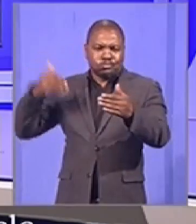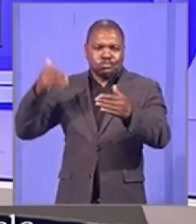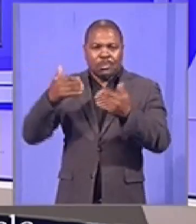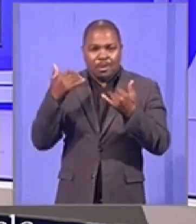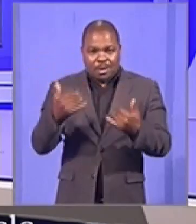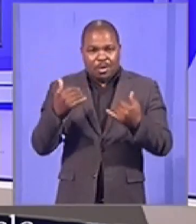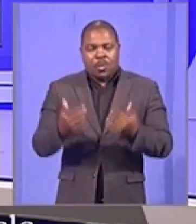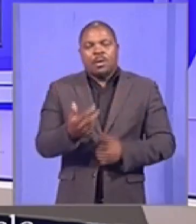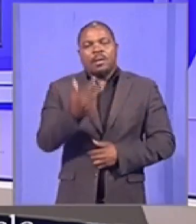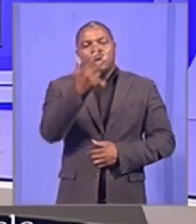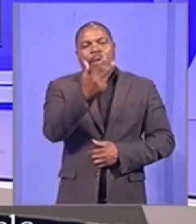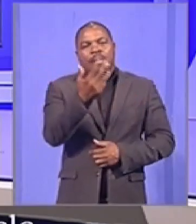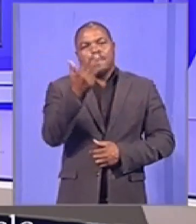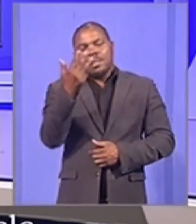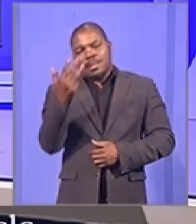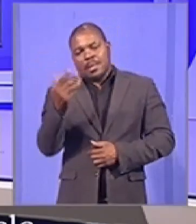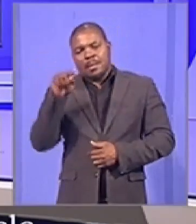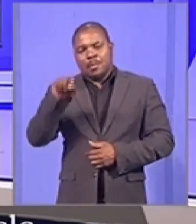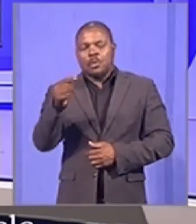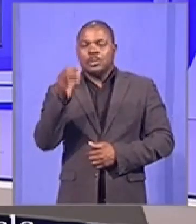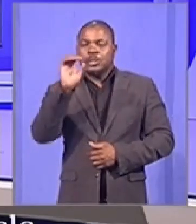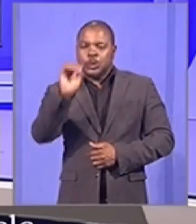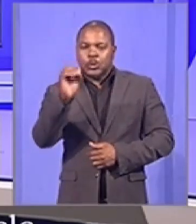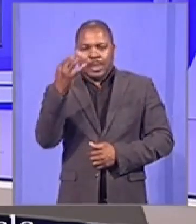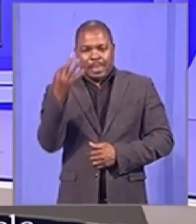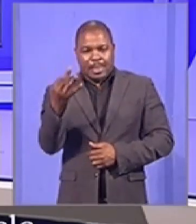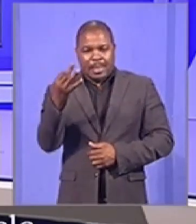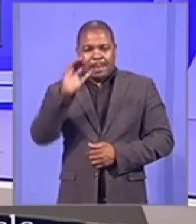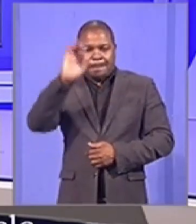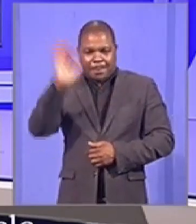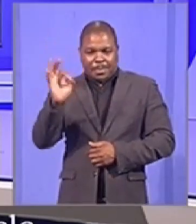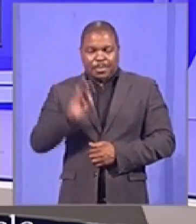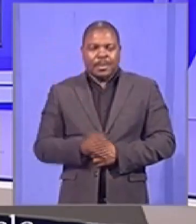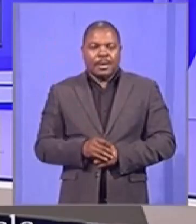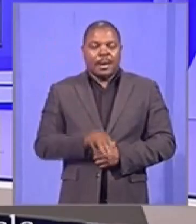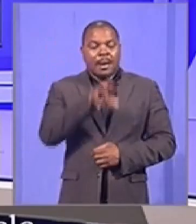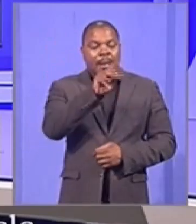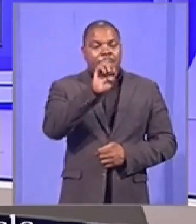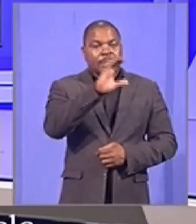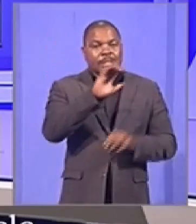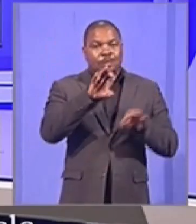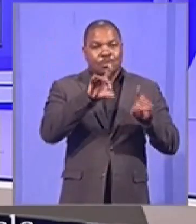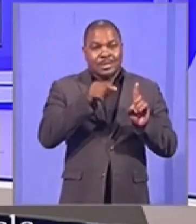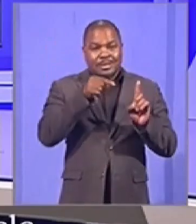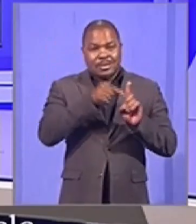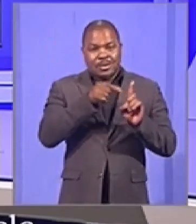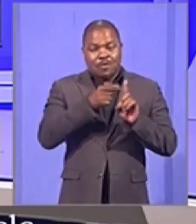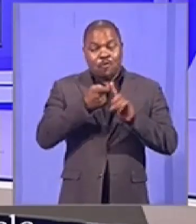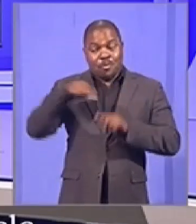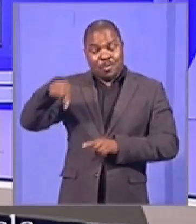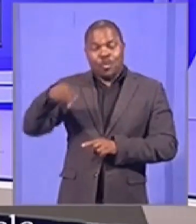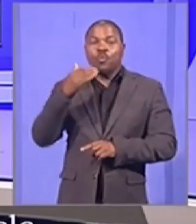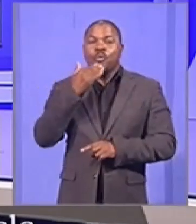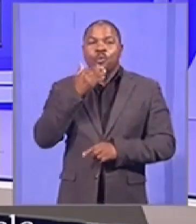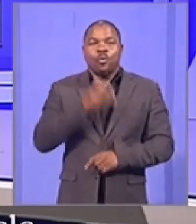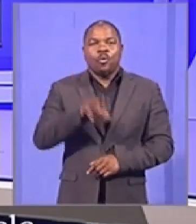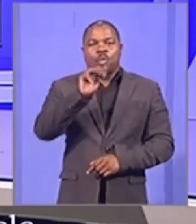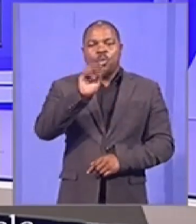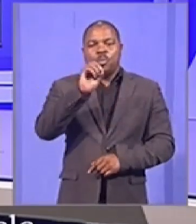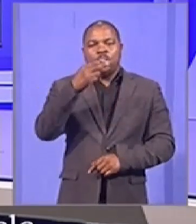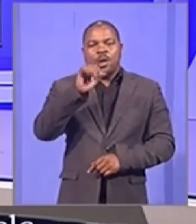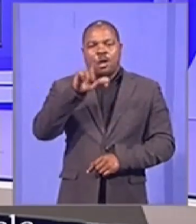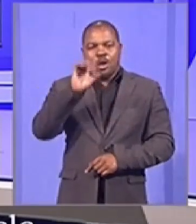diperesente di le 89.03. Se go ya ka mokhuduthamaga wa thuto kwa profenseng eo Makalo